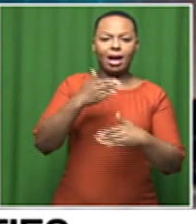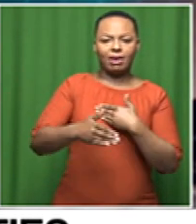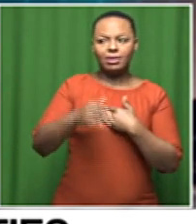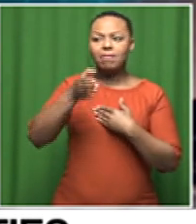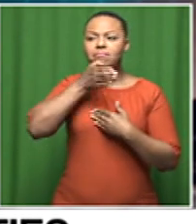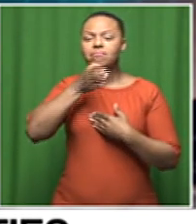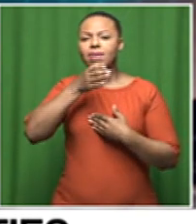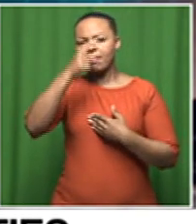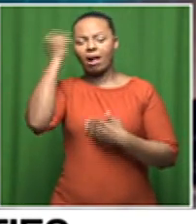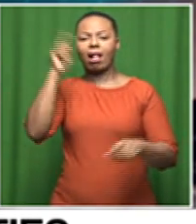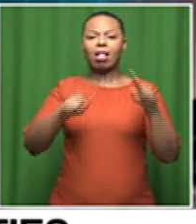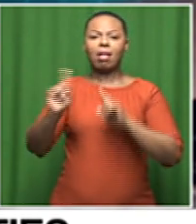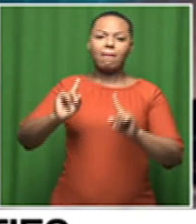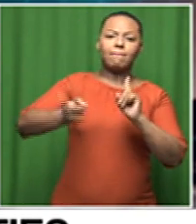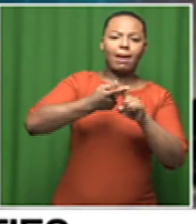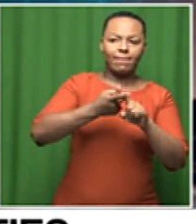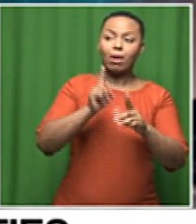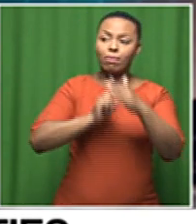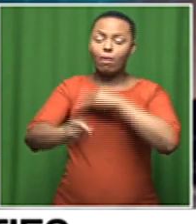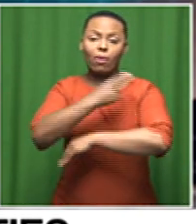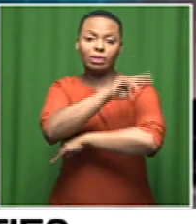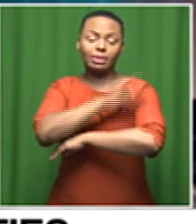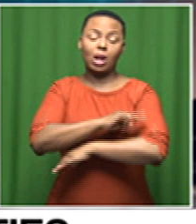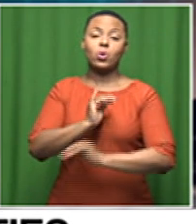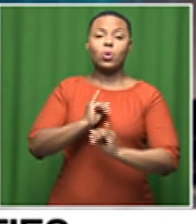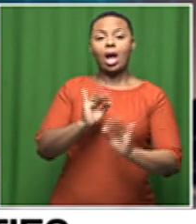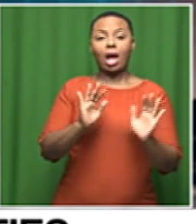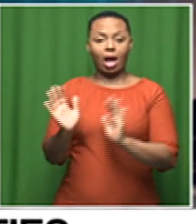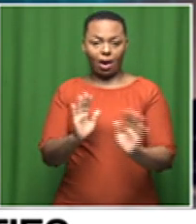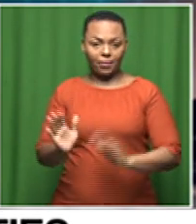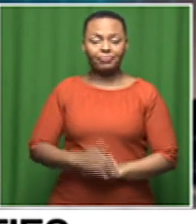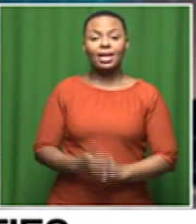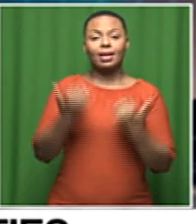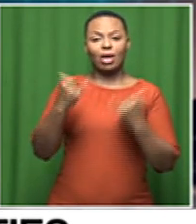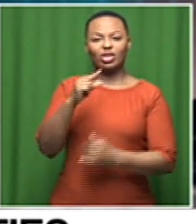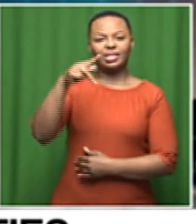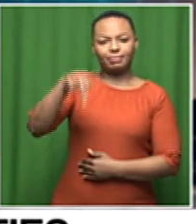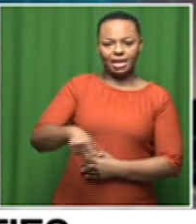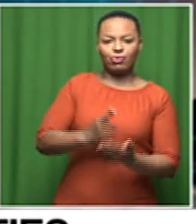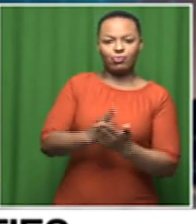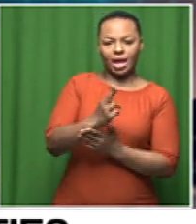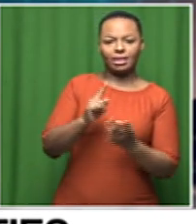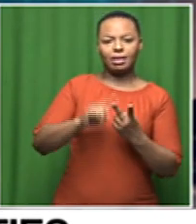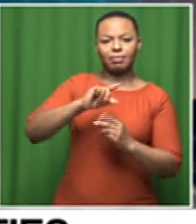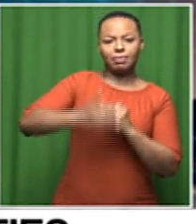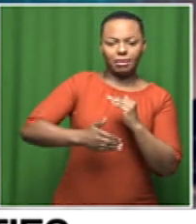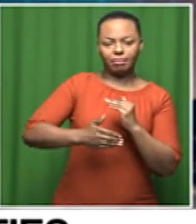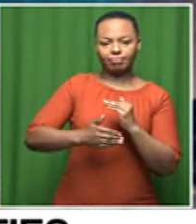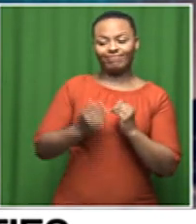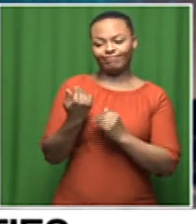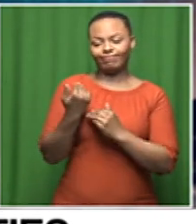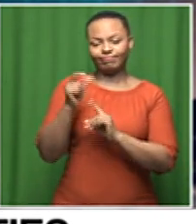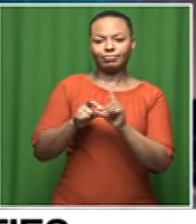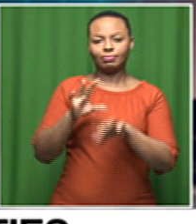was treated at a healthcare facility. We'll also speak to Dr. Marlon McKay, General Practitioner, about the rights and responsibilities of patients. Stay with